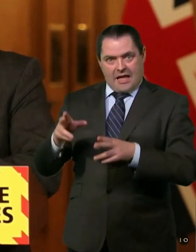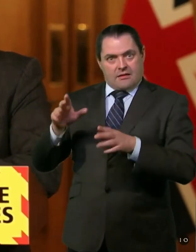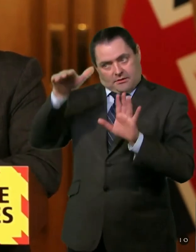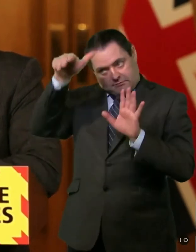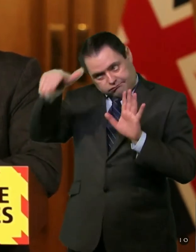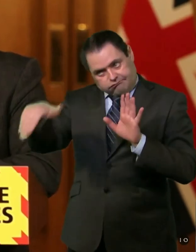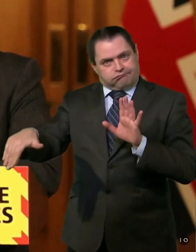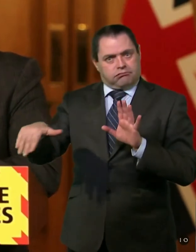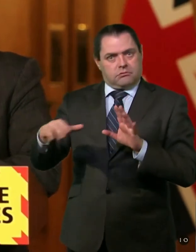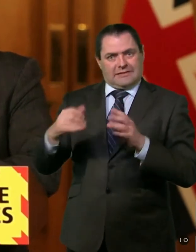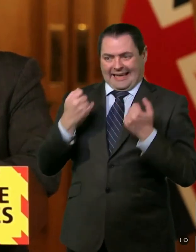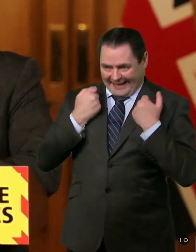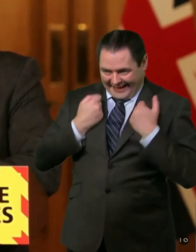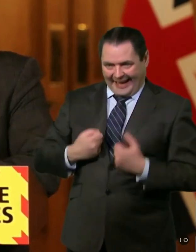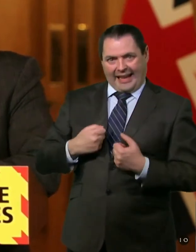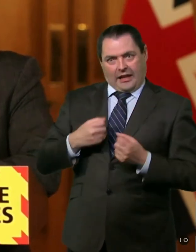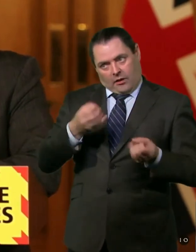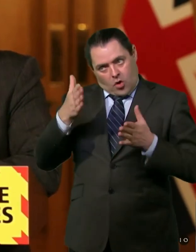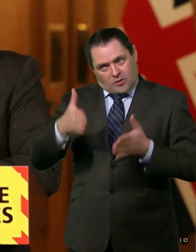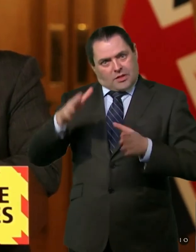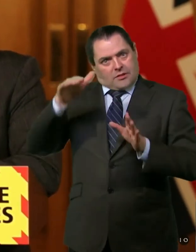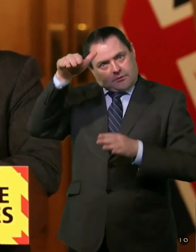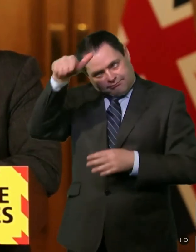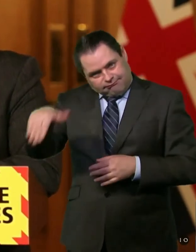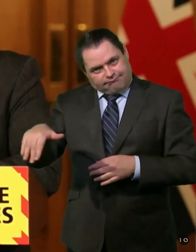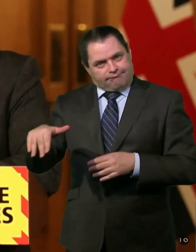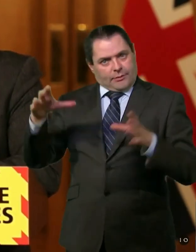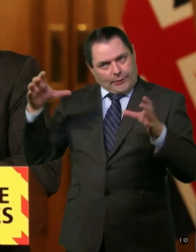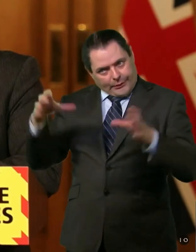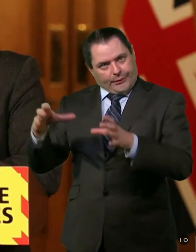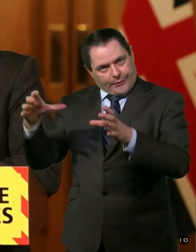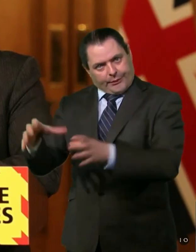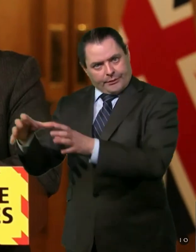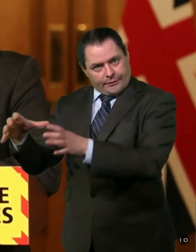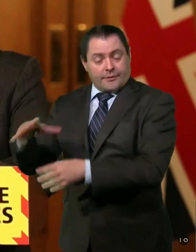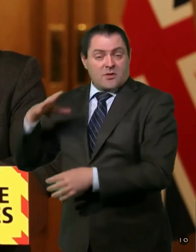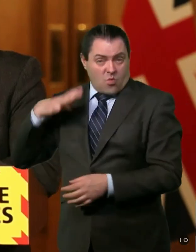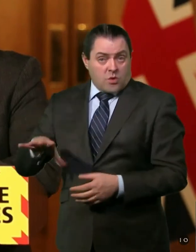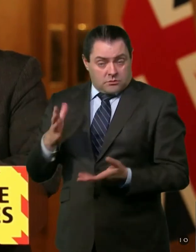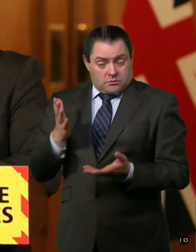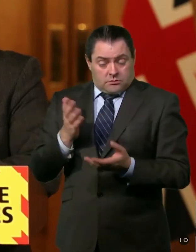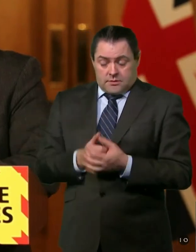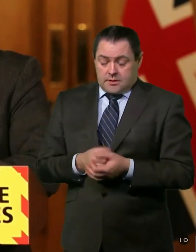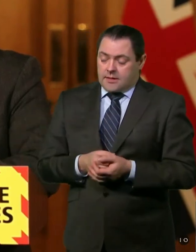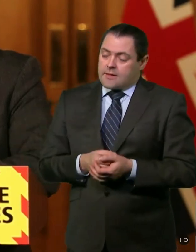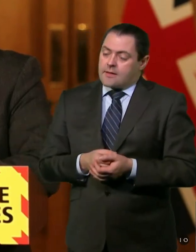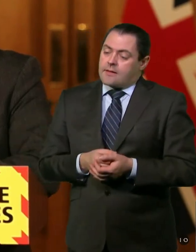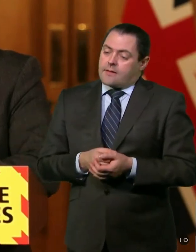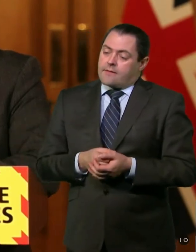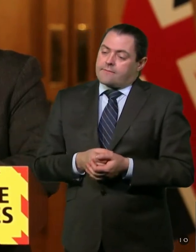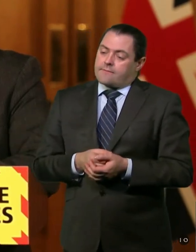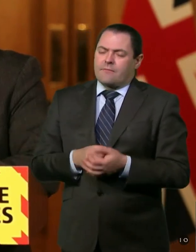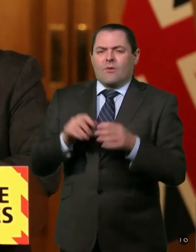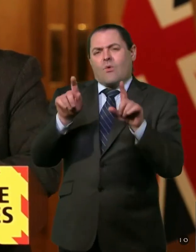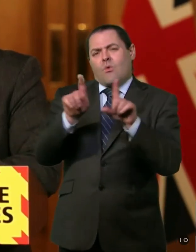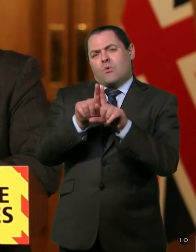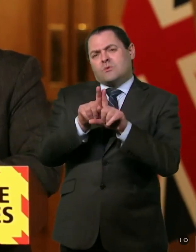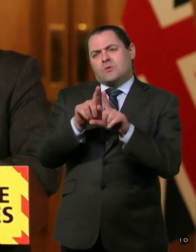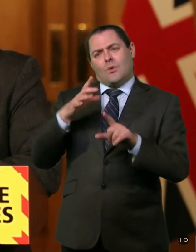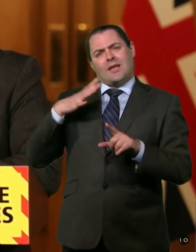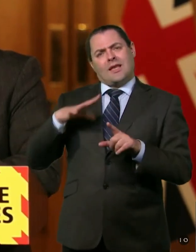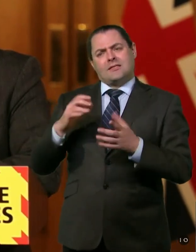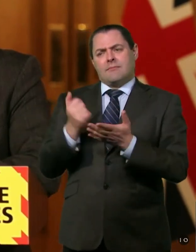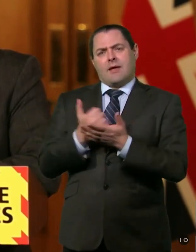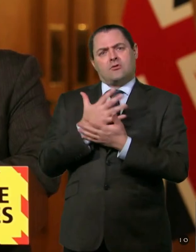are actually working for people. And we need to make sure that the infection rate is in the right place, and that we're